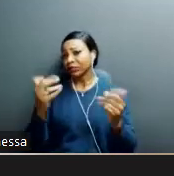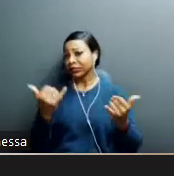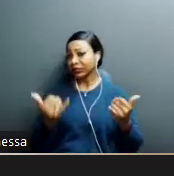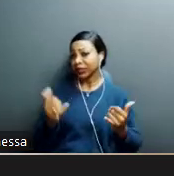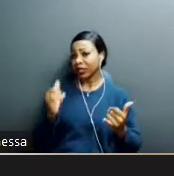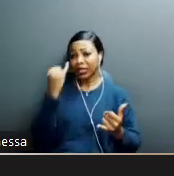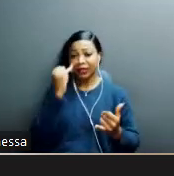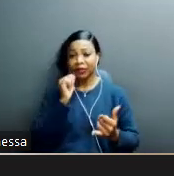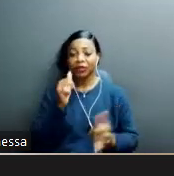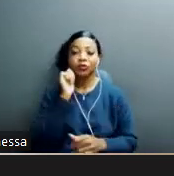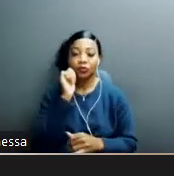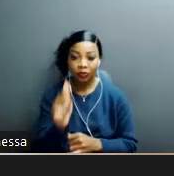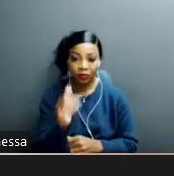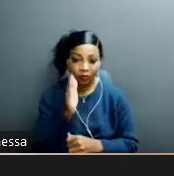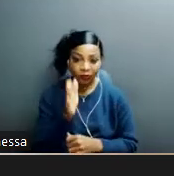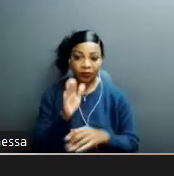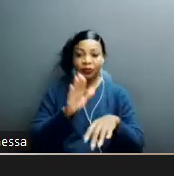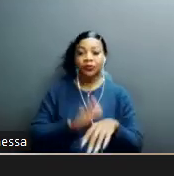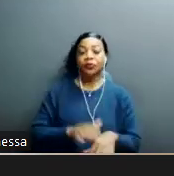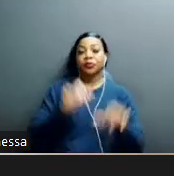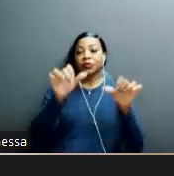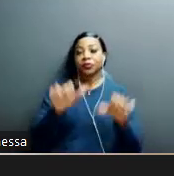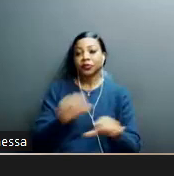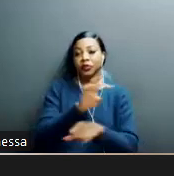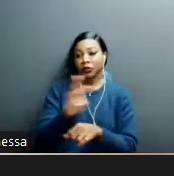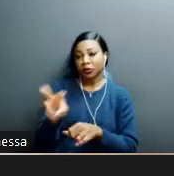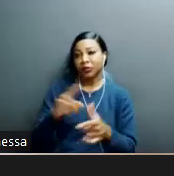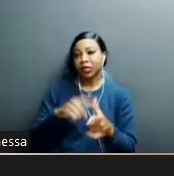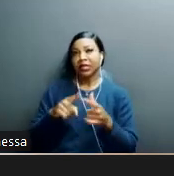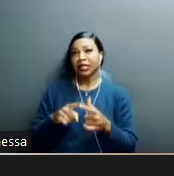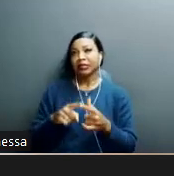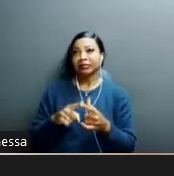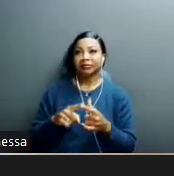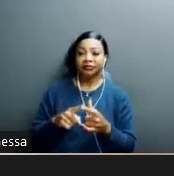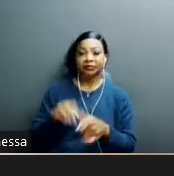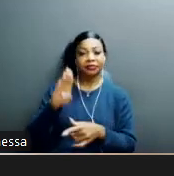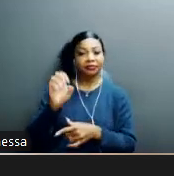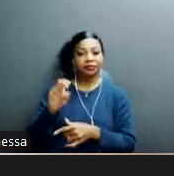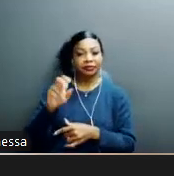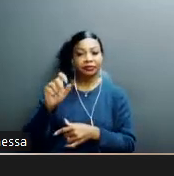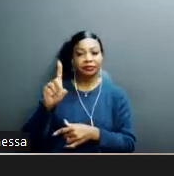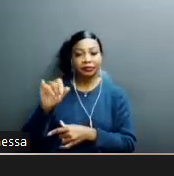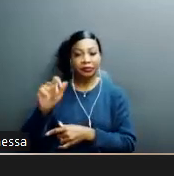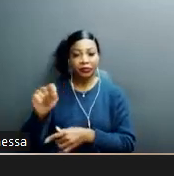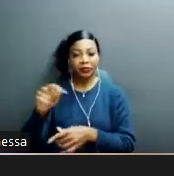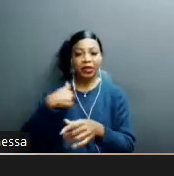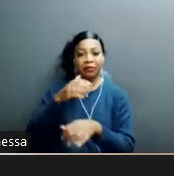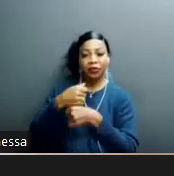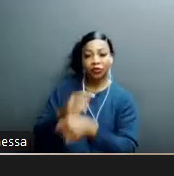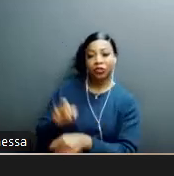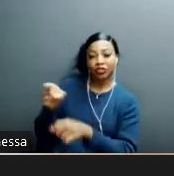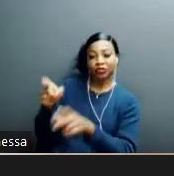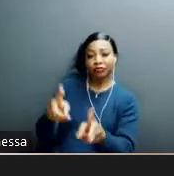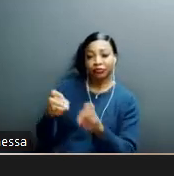that should be up on our website um and then in a couple days I think with Benedict to have that up on her site as well so